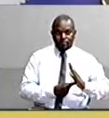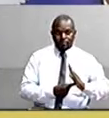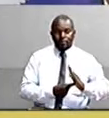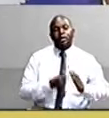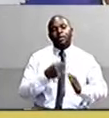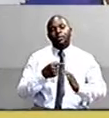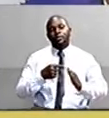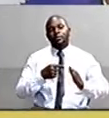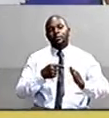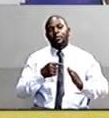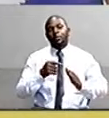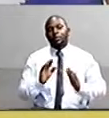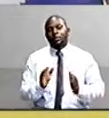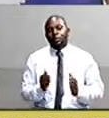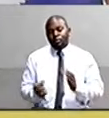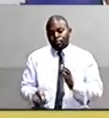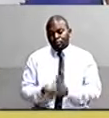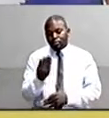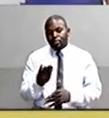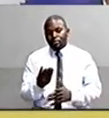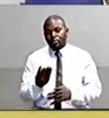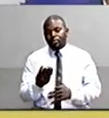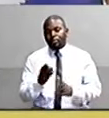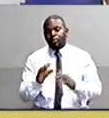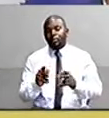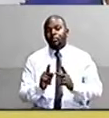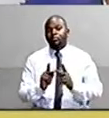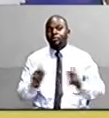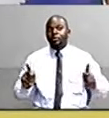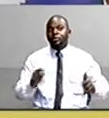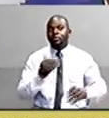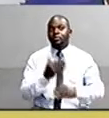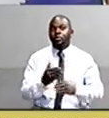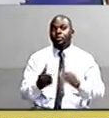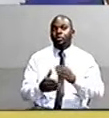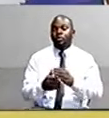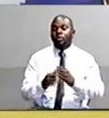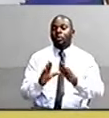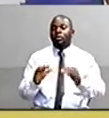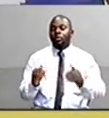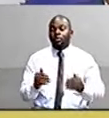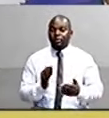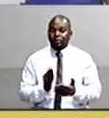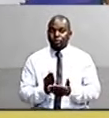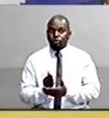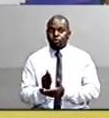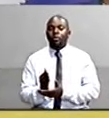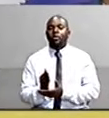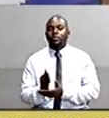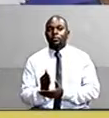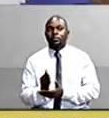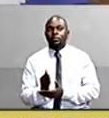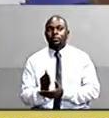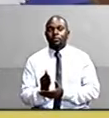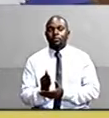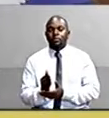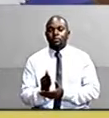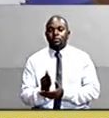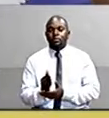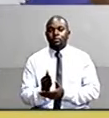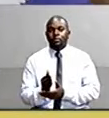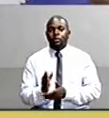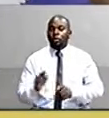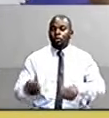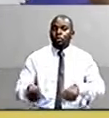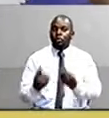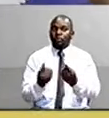efforts to produce those peace builders that will ensure that such conflicts